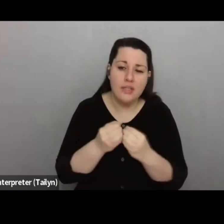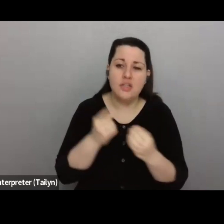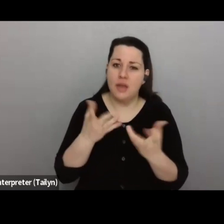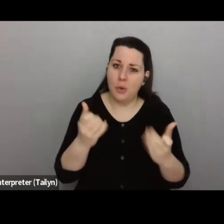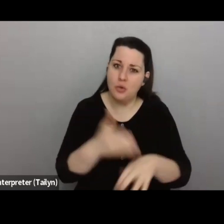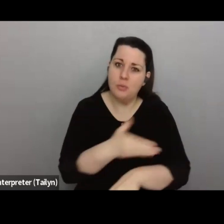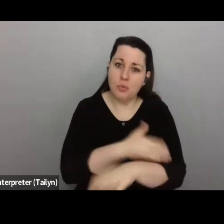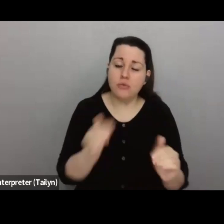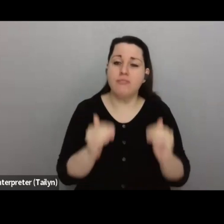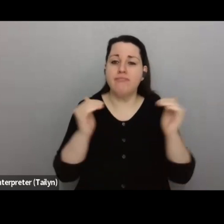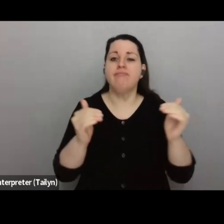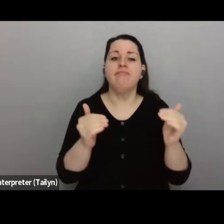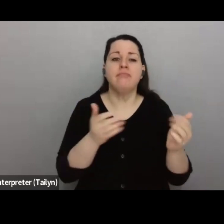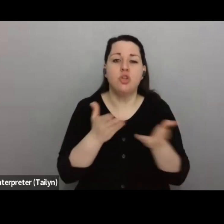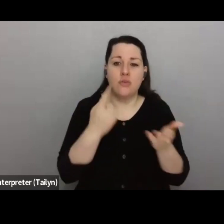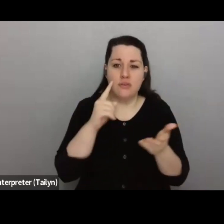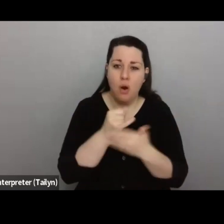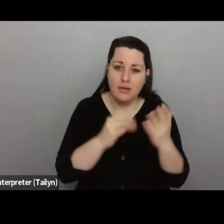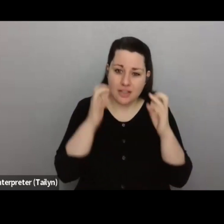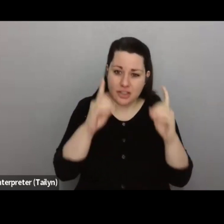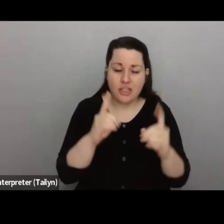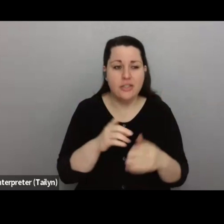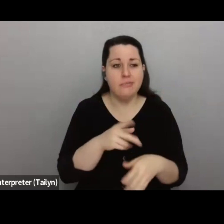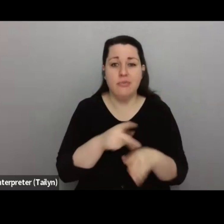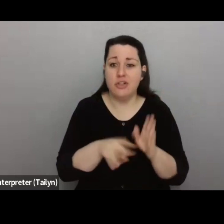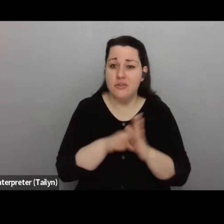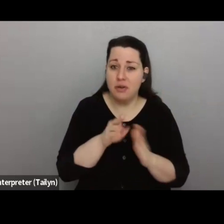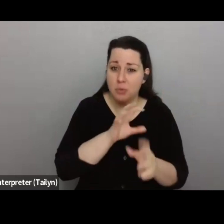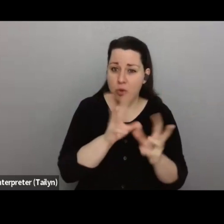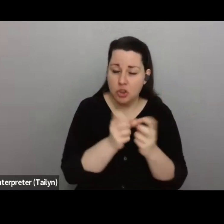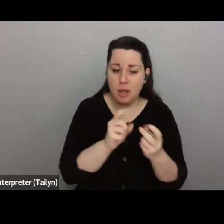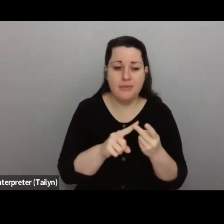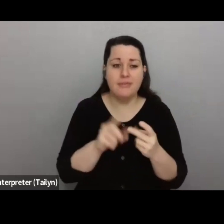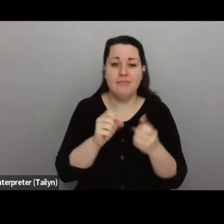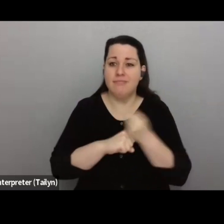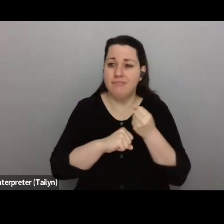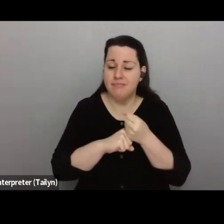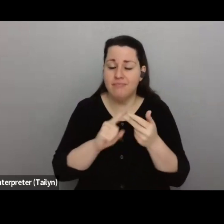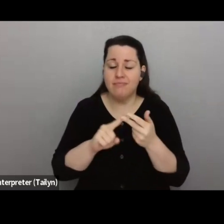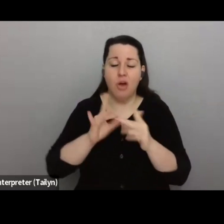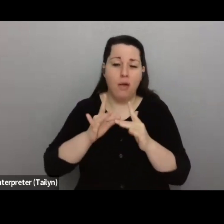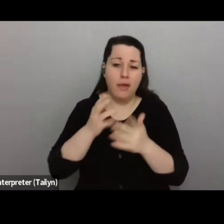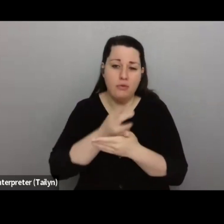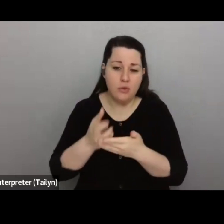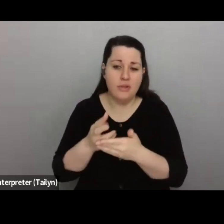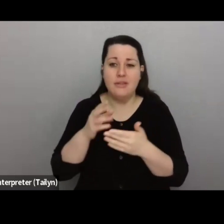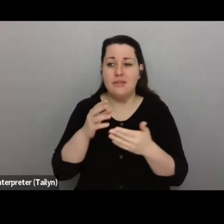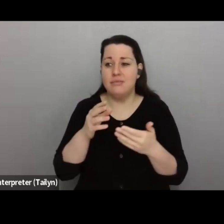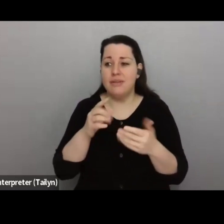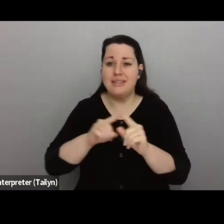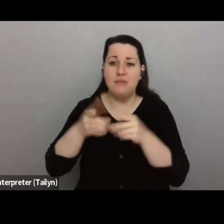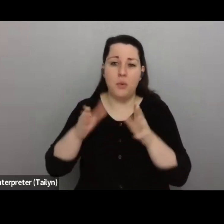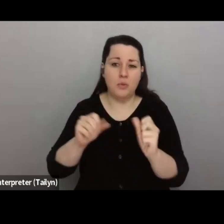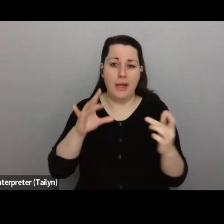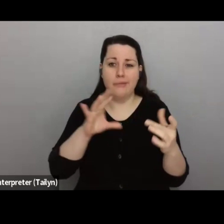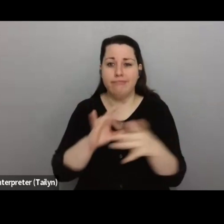education through professional development workshops, advocacy, and online resources and platforms to connect the arts education